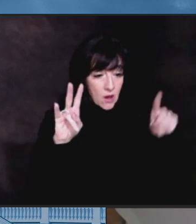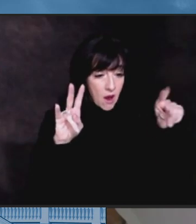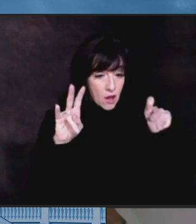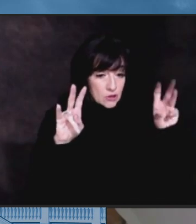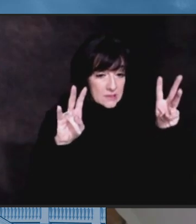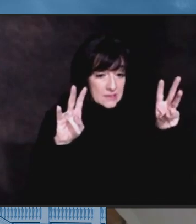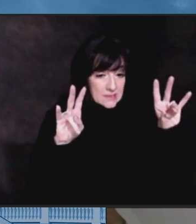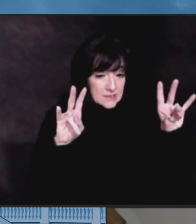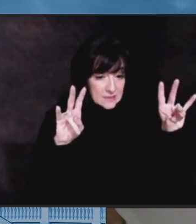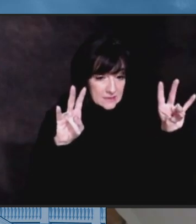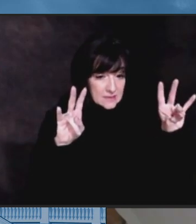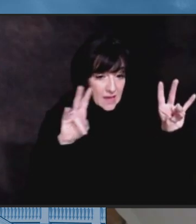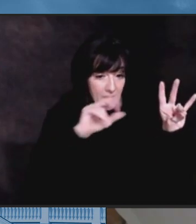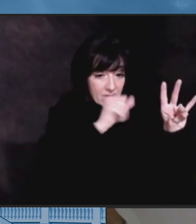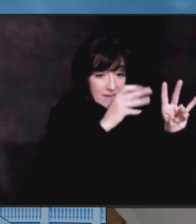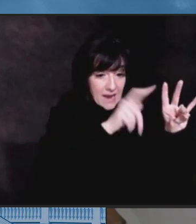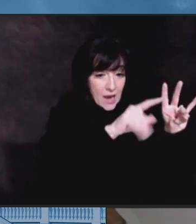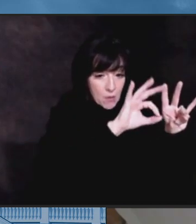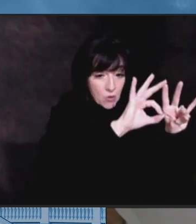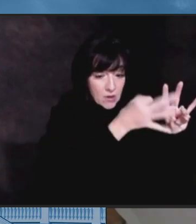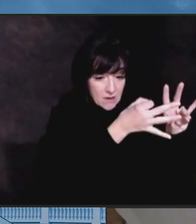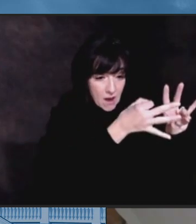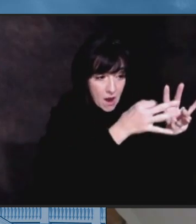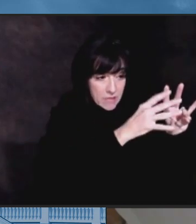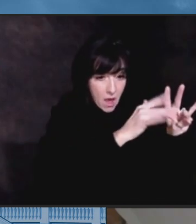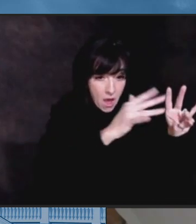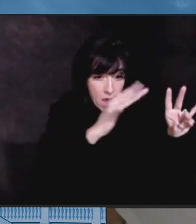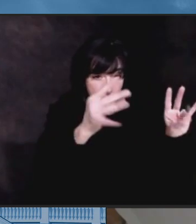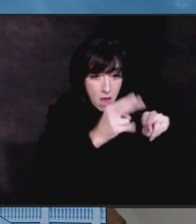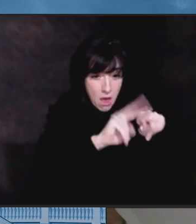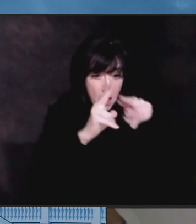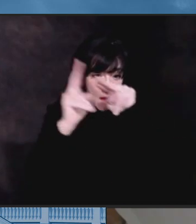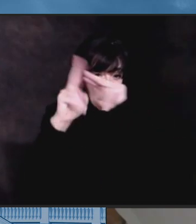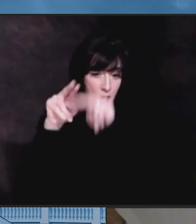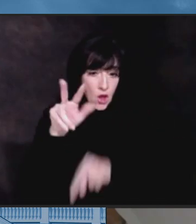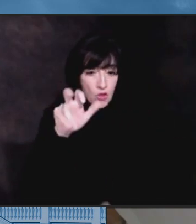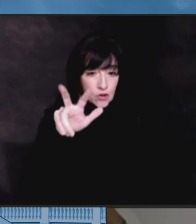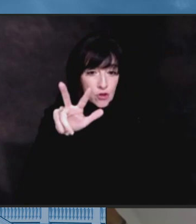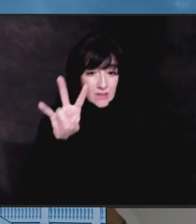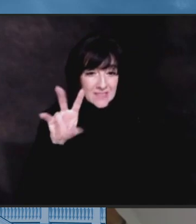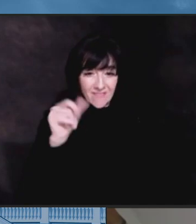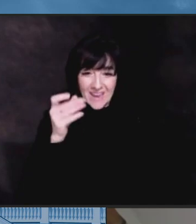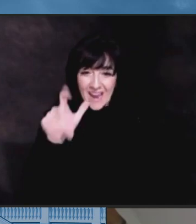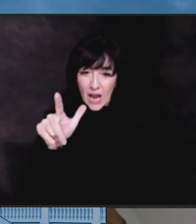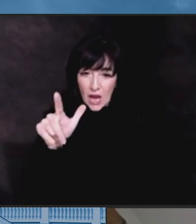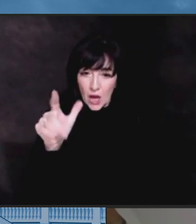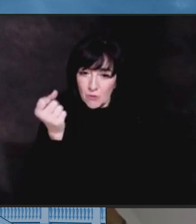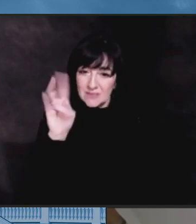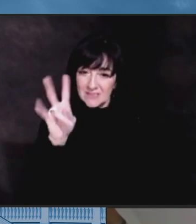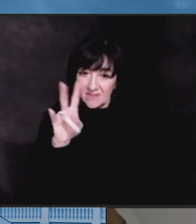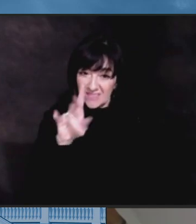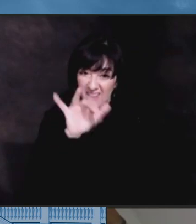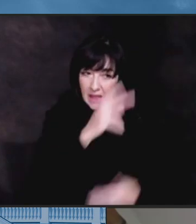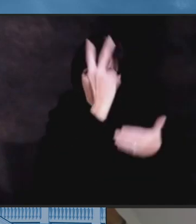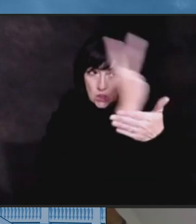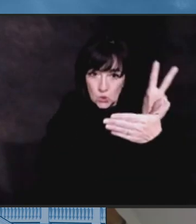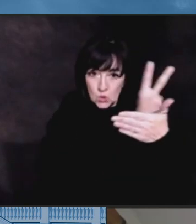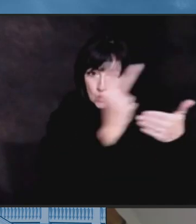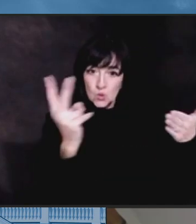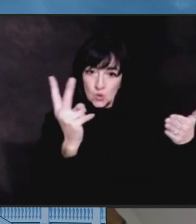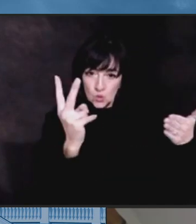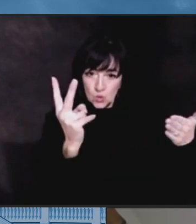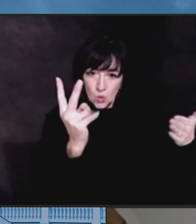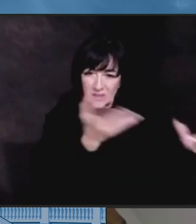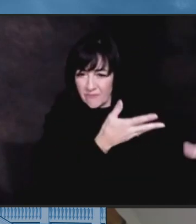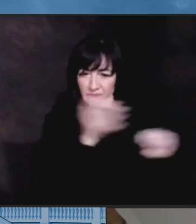167 on April the 9th to 337 on April the 17th. So over a 2-week period of time, maybe less